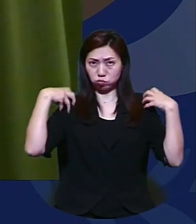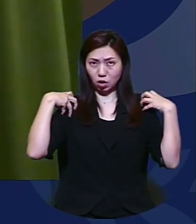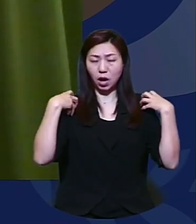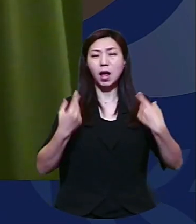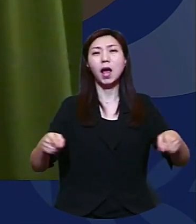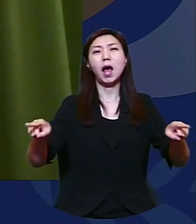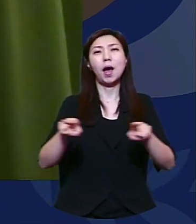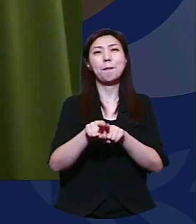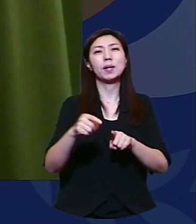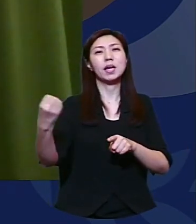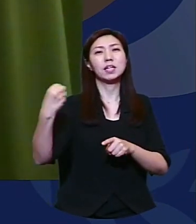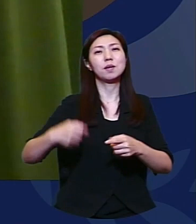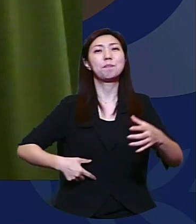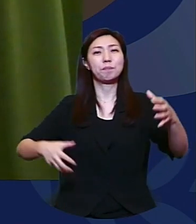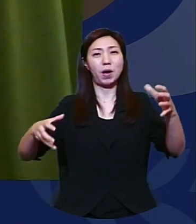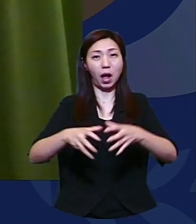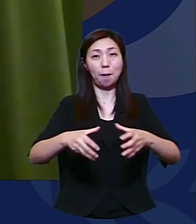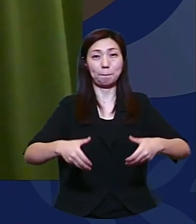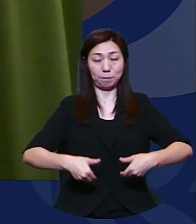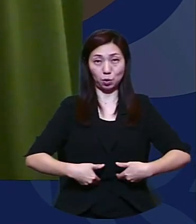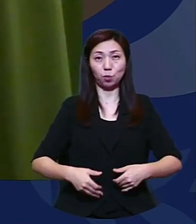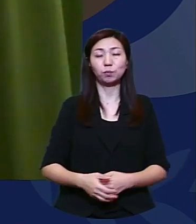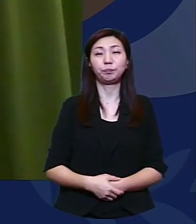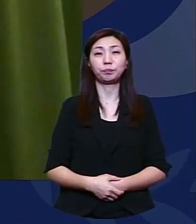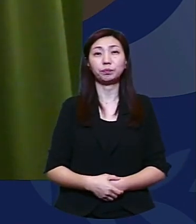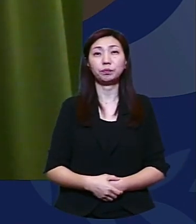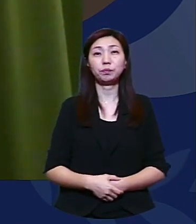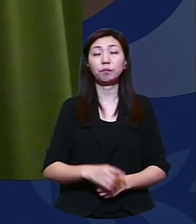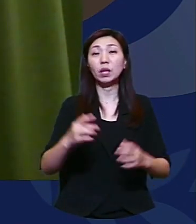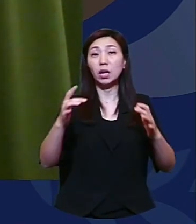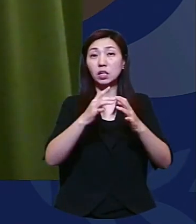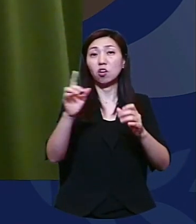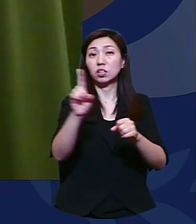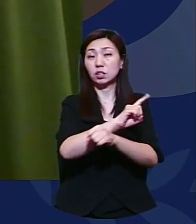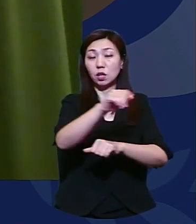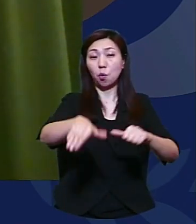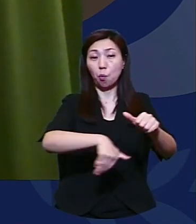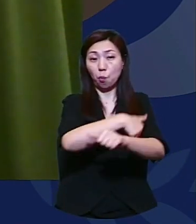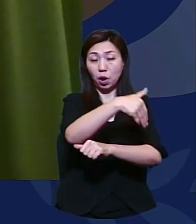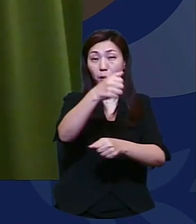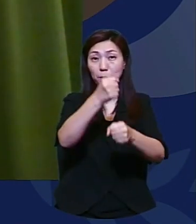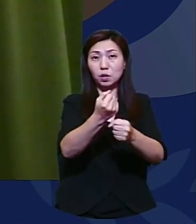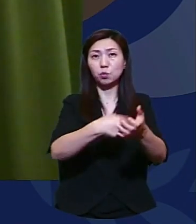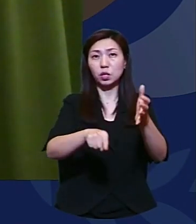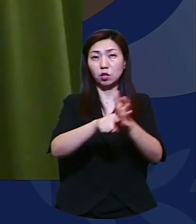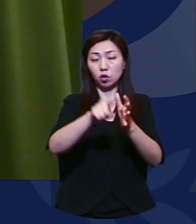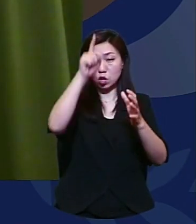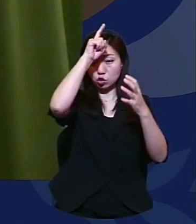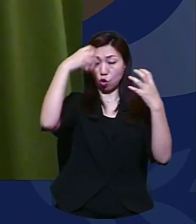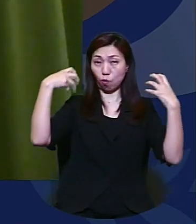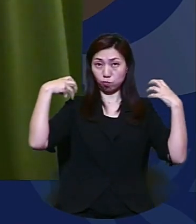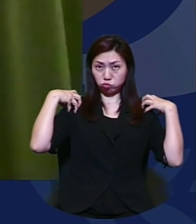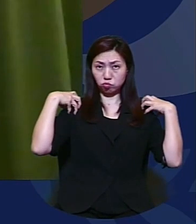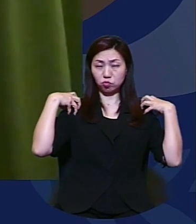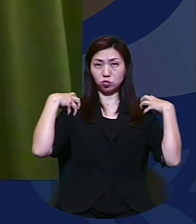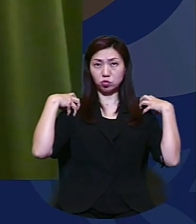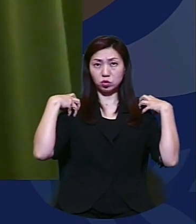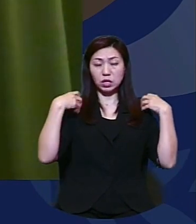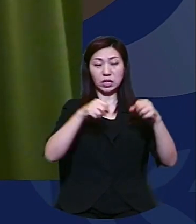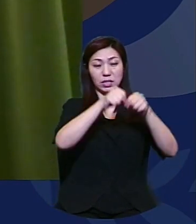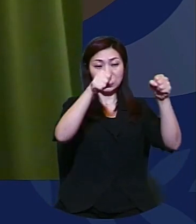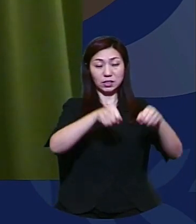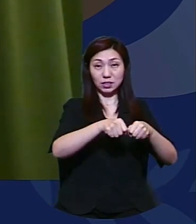digital ecosystem country assessment toolkit that will be publicly available in the coming months. And this toolkit provides